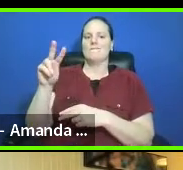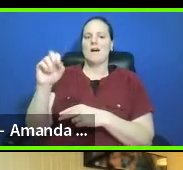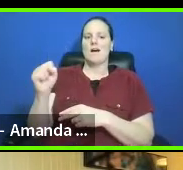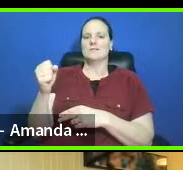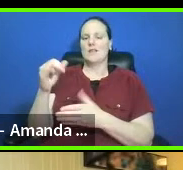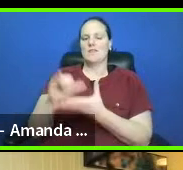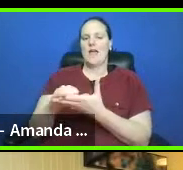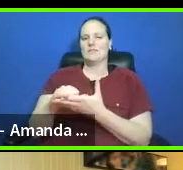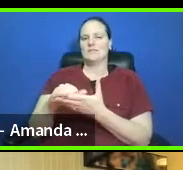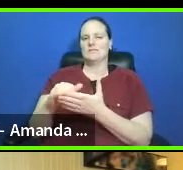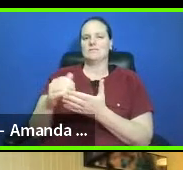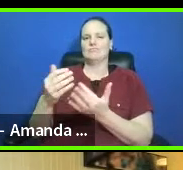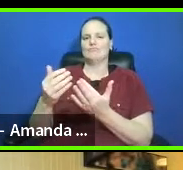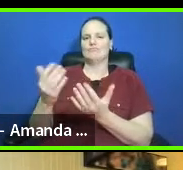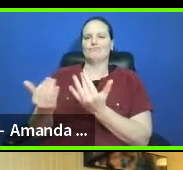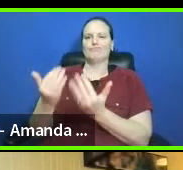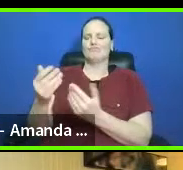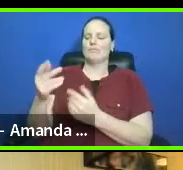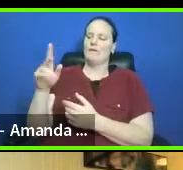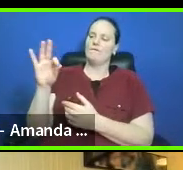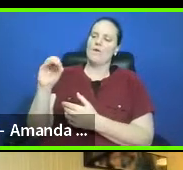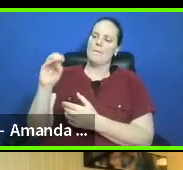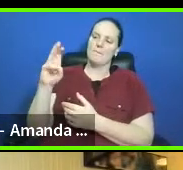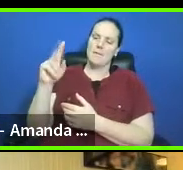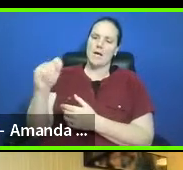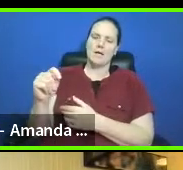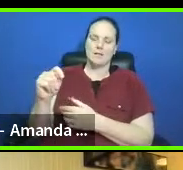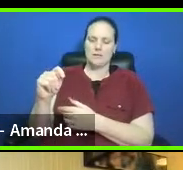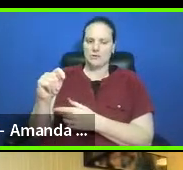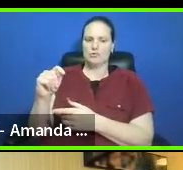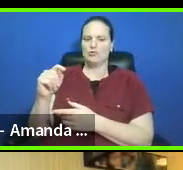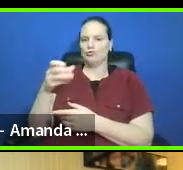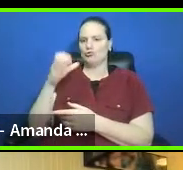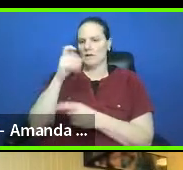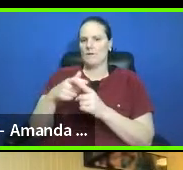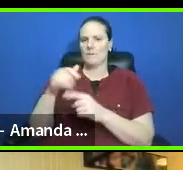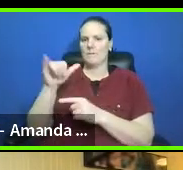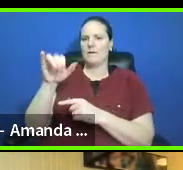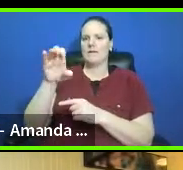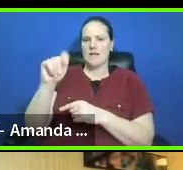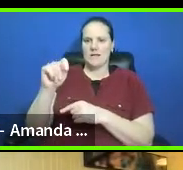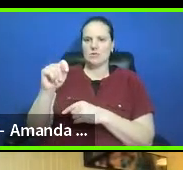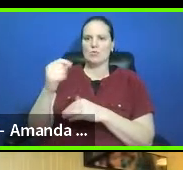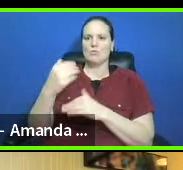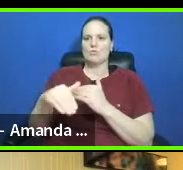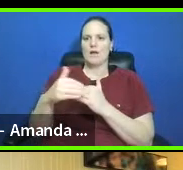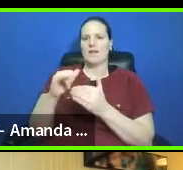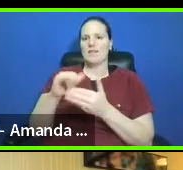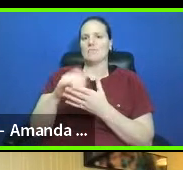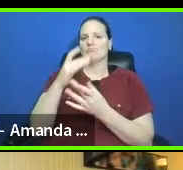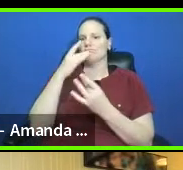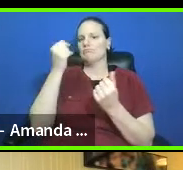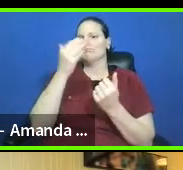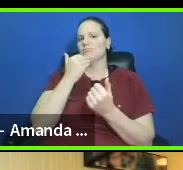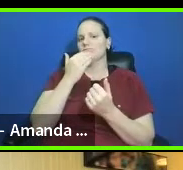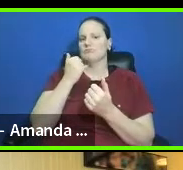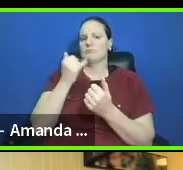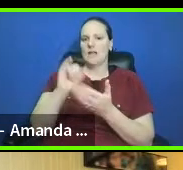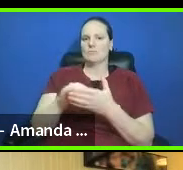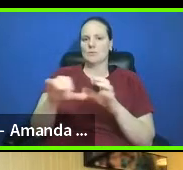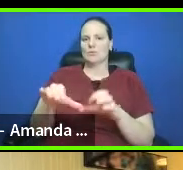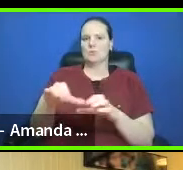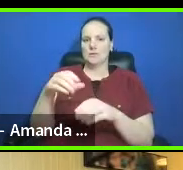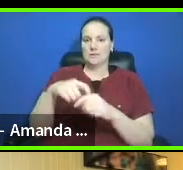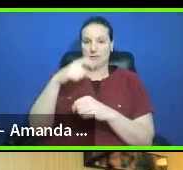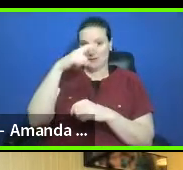fermented drink made out of yeast and bread. It's yummy and sweet. That's what I was doing during summer.